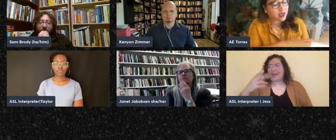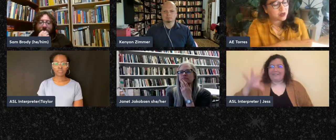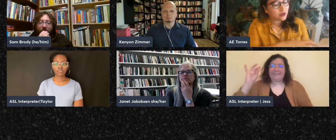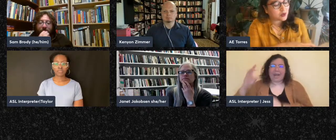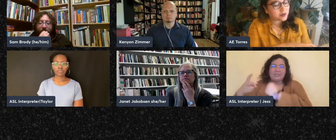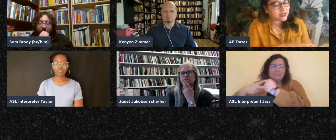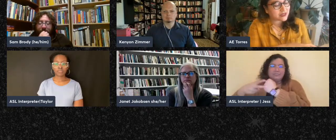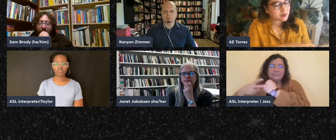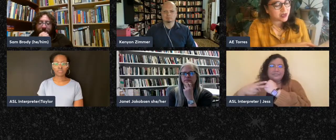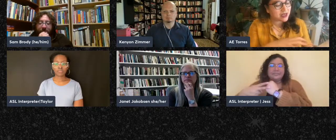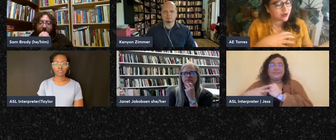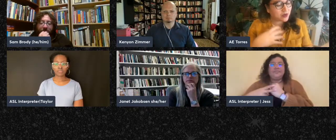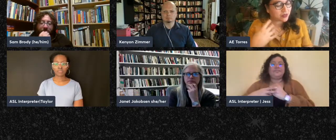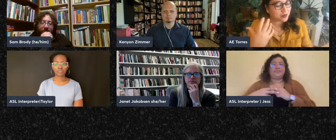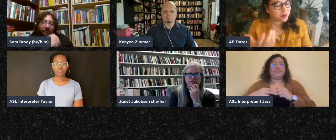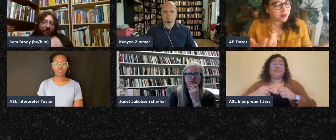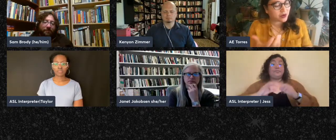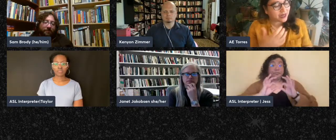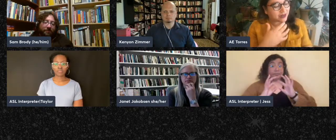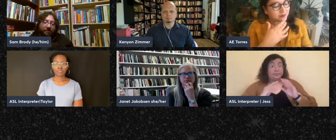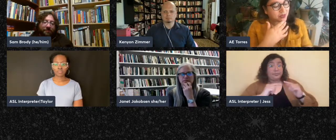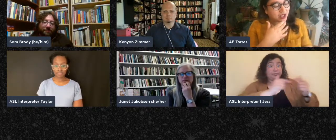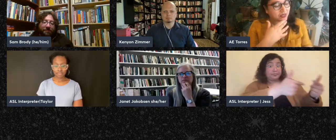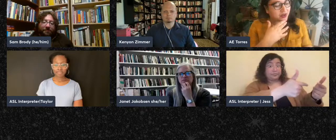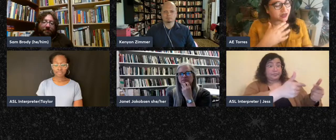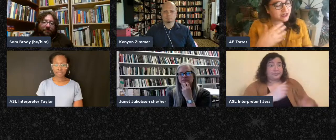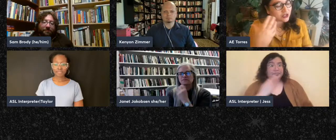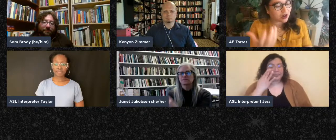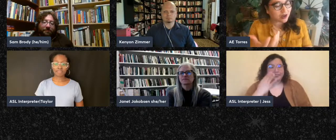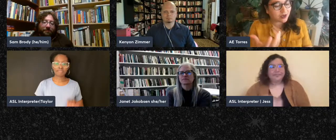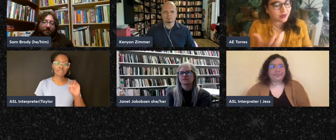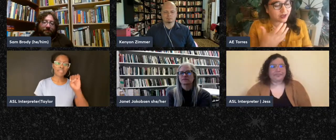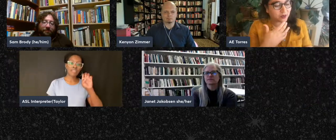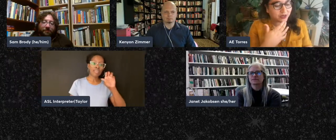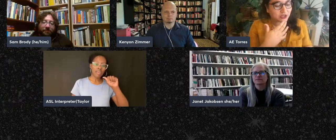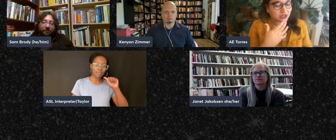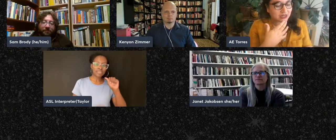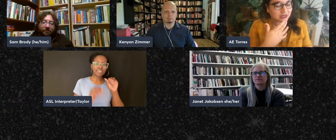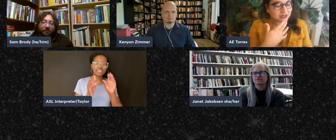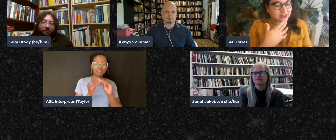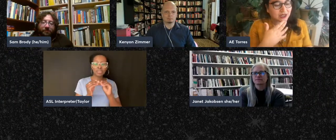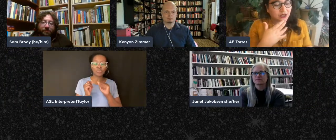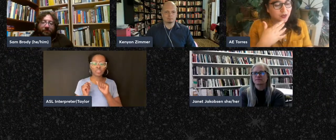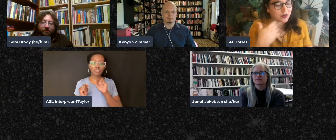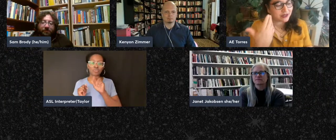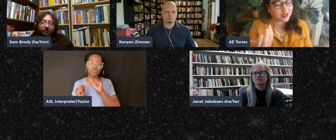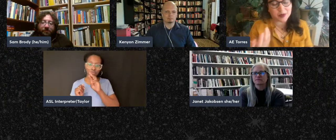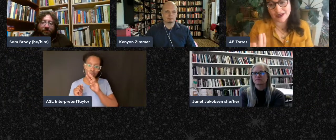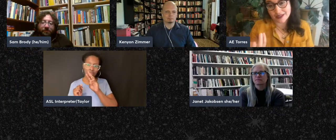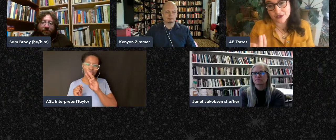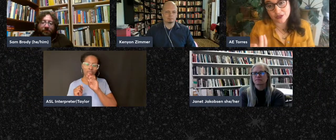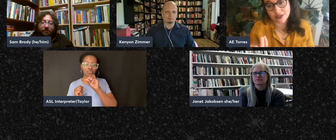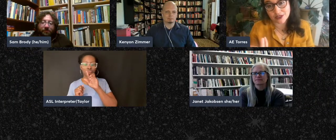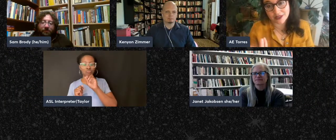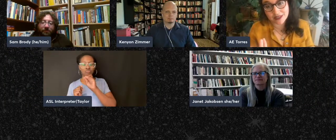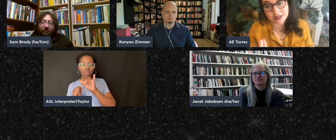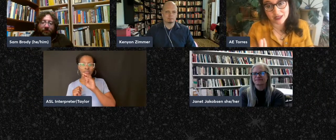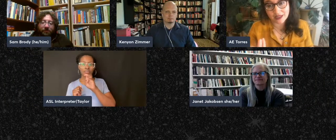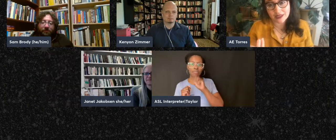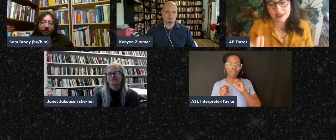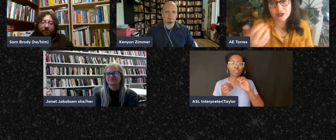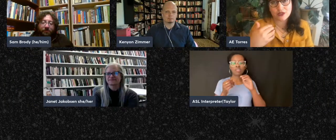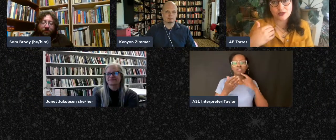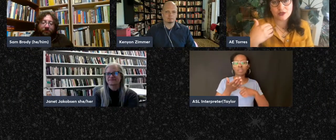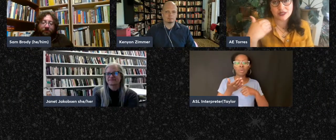Emma Goldman is speaking with Ruben Brennan and they're each arguing which is the real spirit of Jewishness.